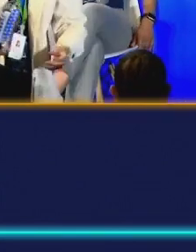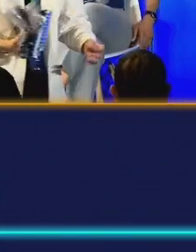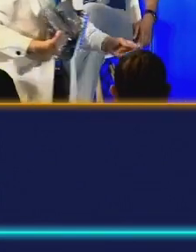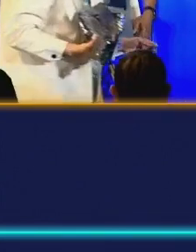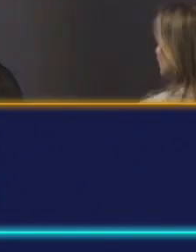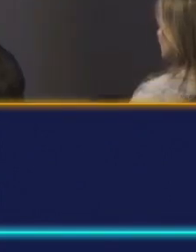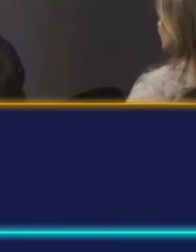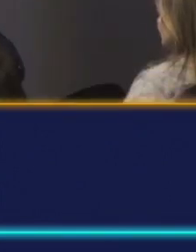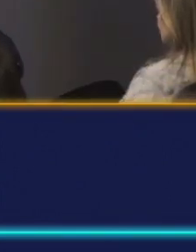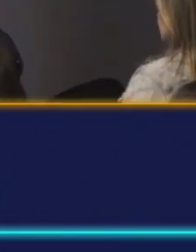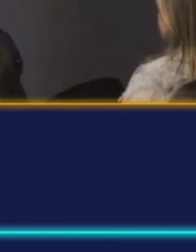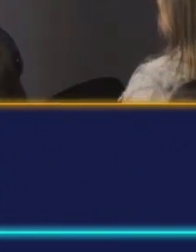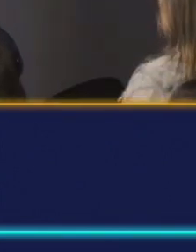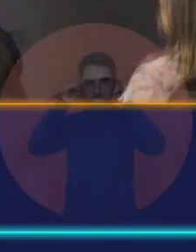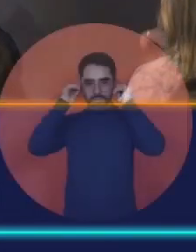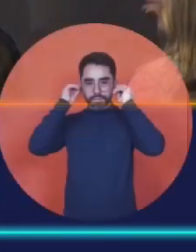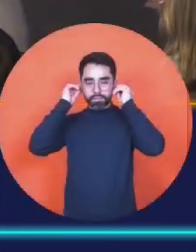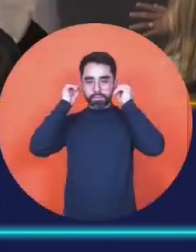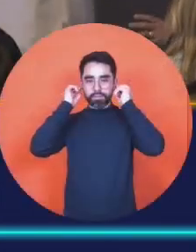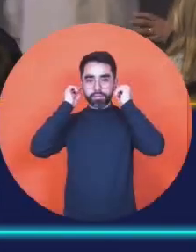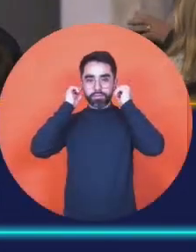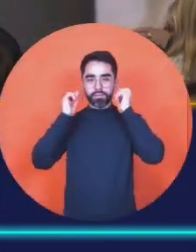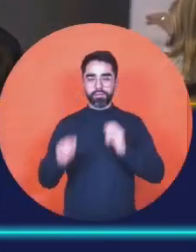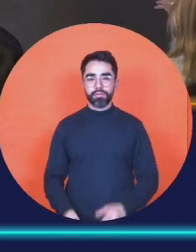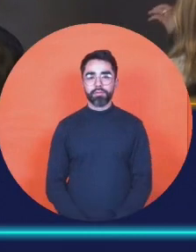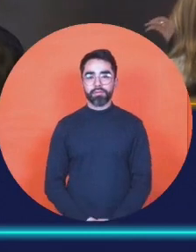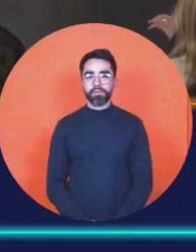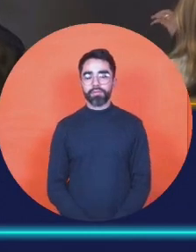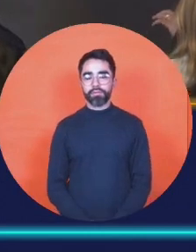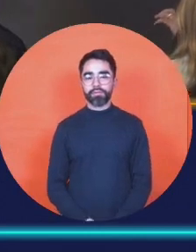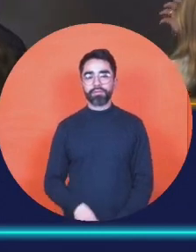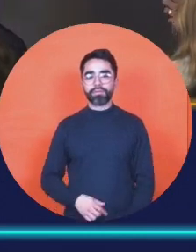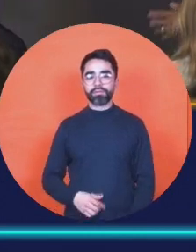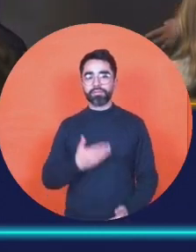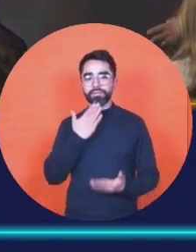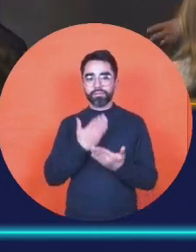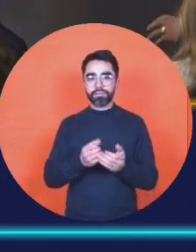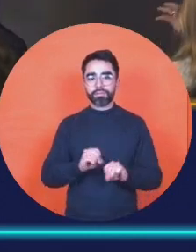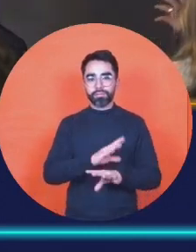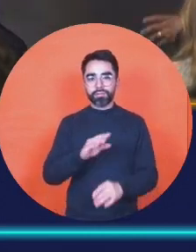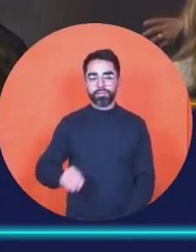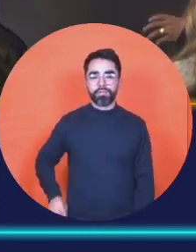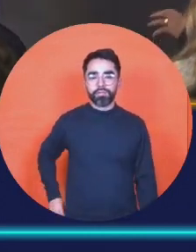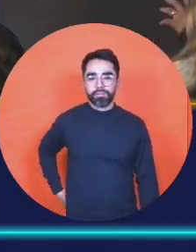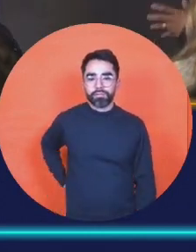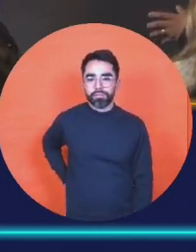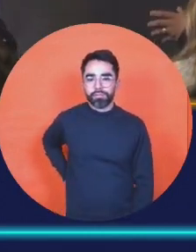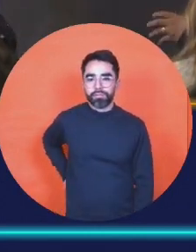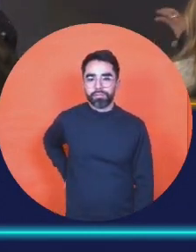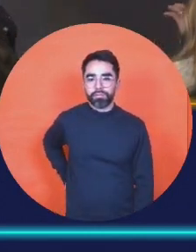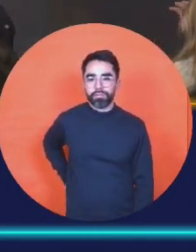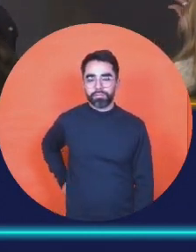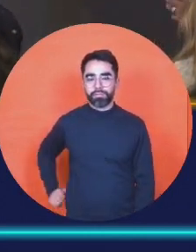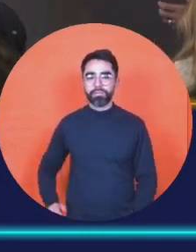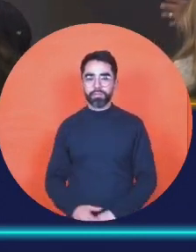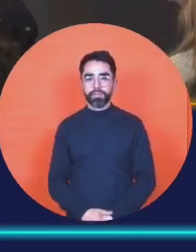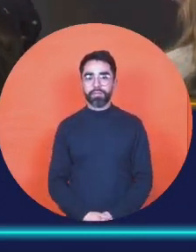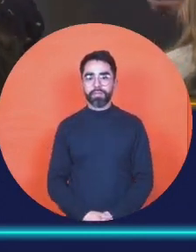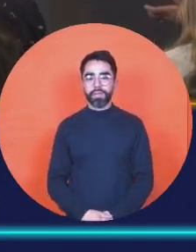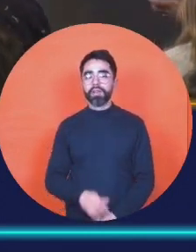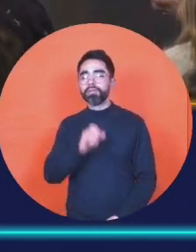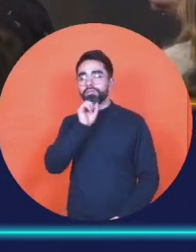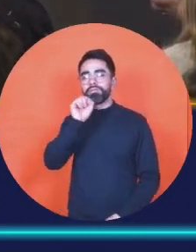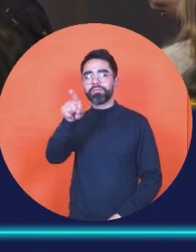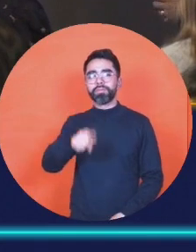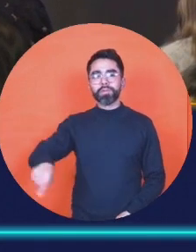Hola, muy buenos días. Mi pregunta es sencilla. ¿Cómo incentivan la curiosidad y la creatividad dentro de su